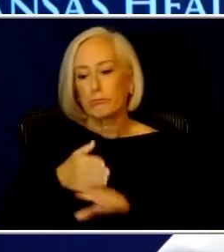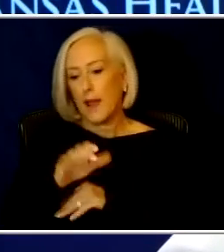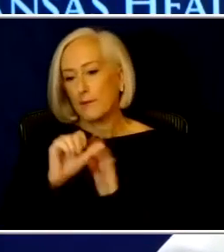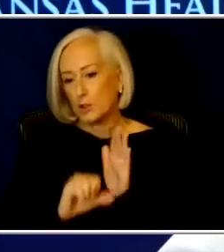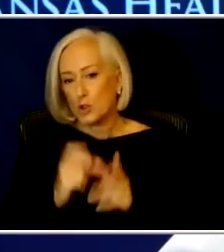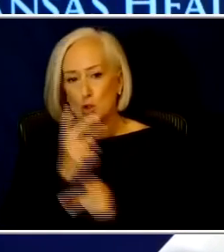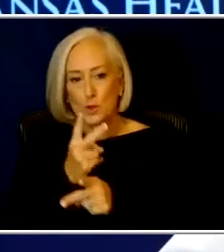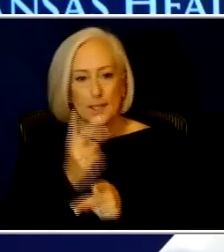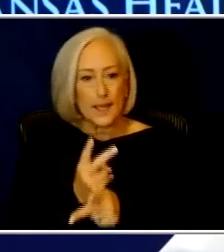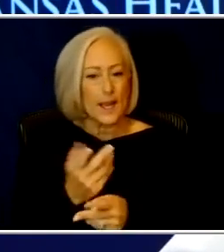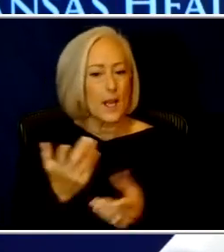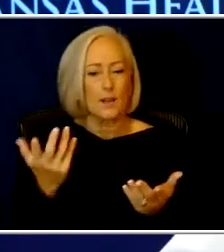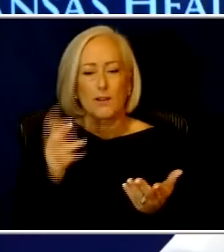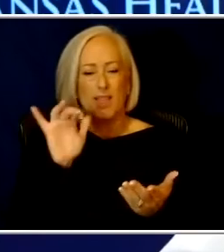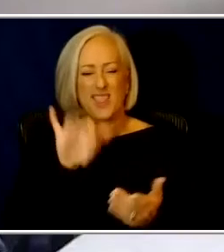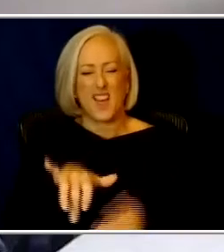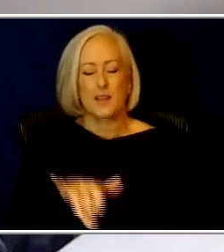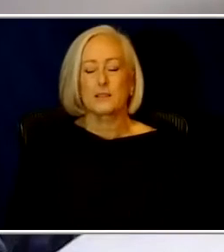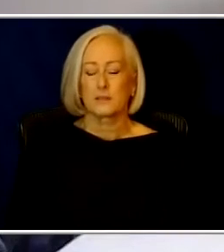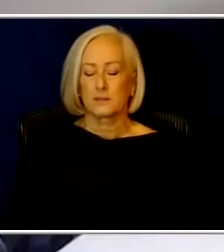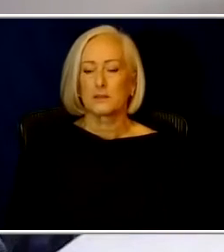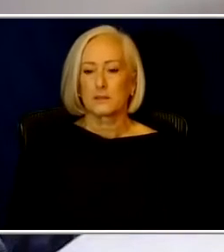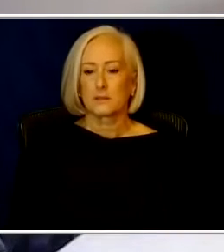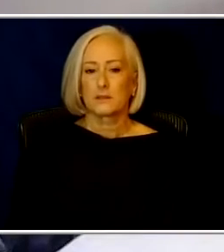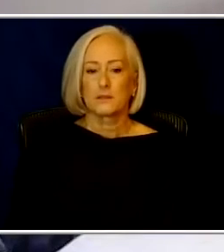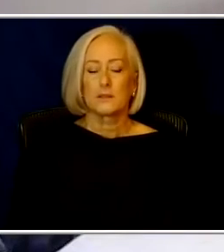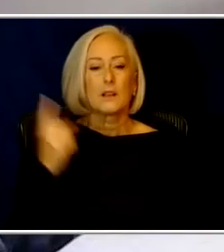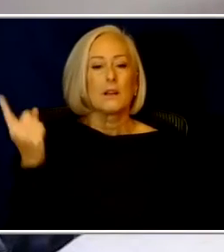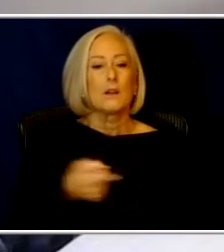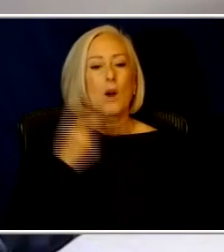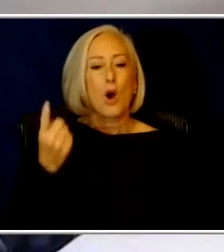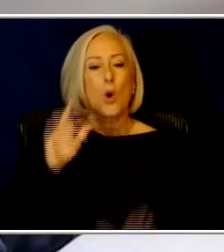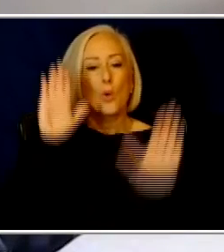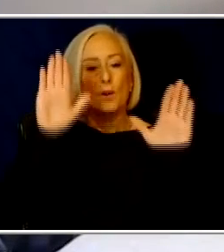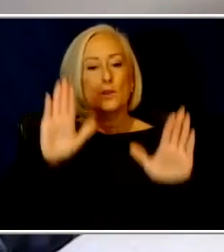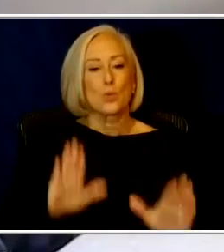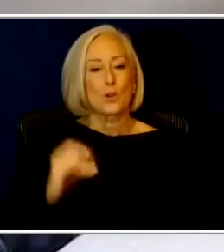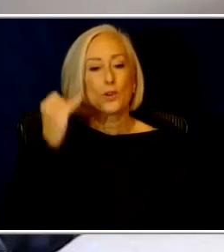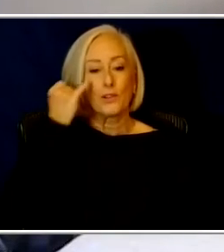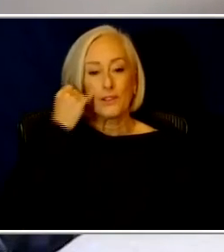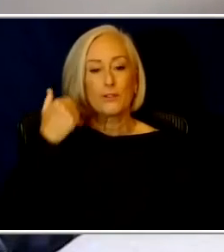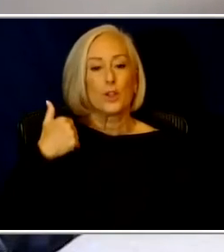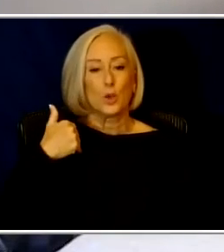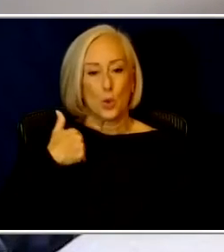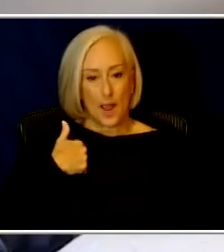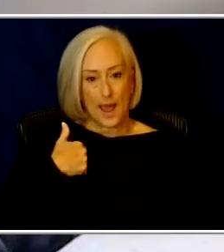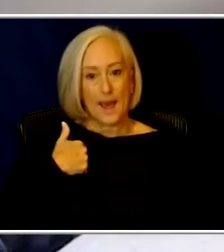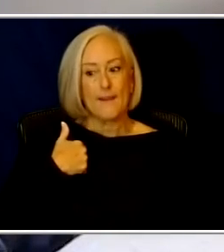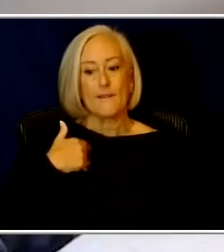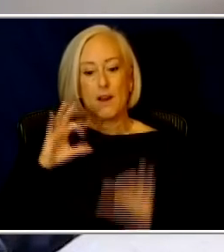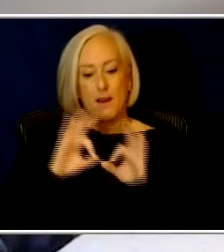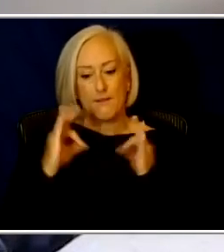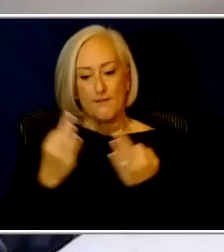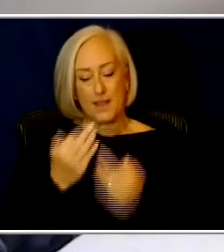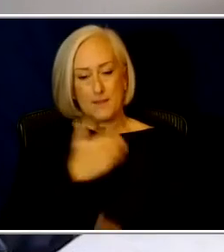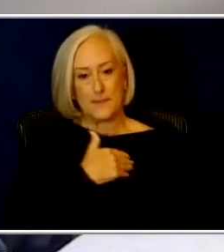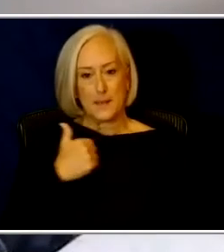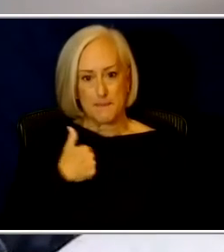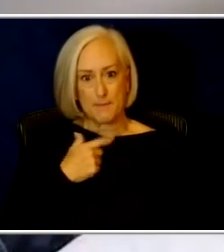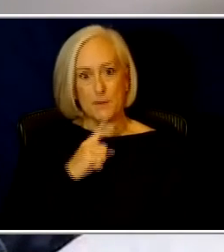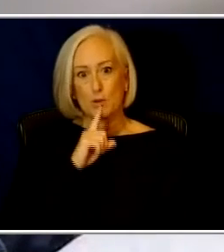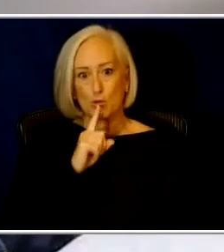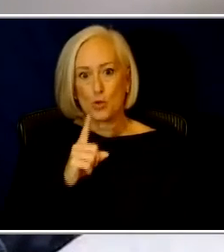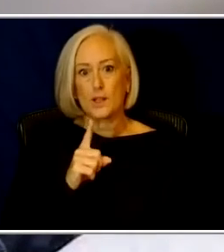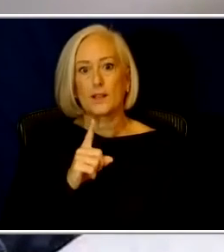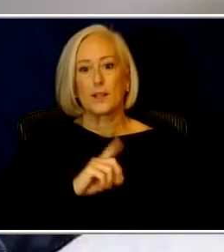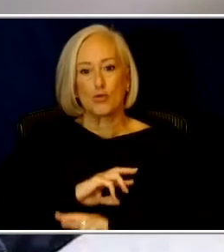Well, it's always wonderful if you have that highly engaged family member that is an asset to